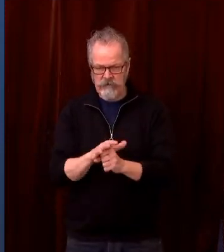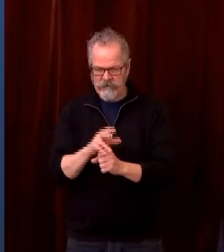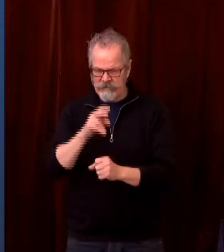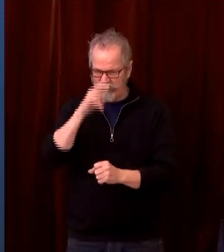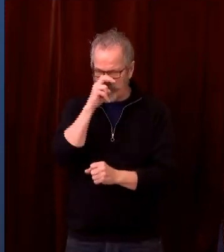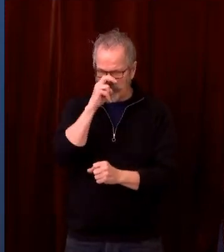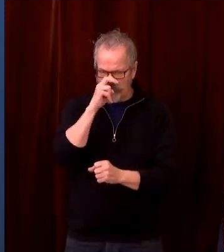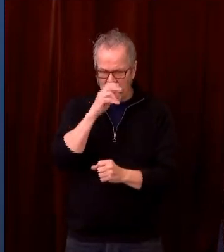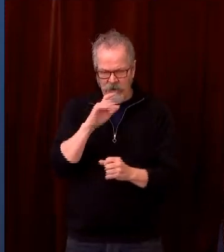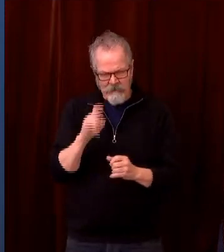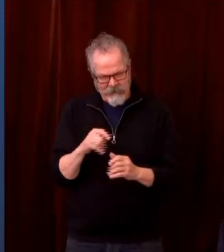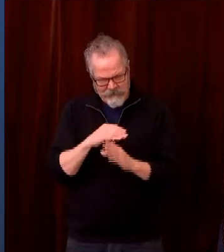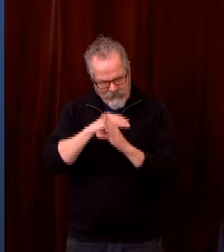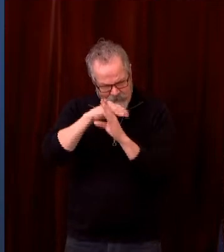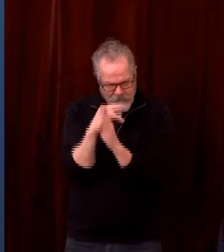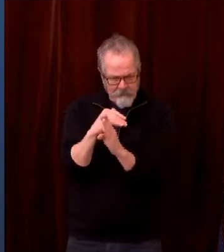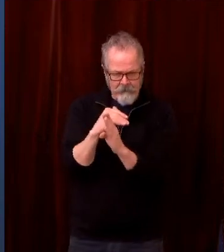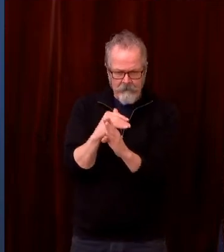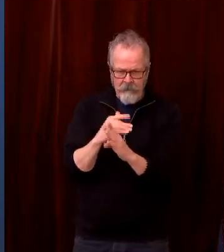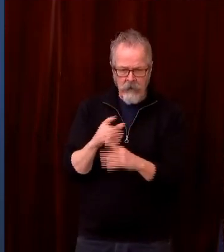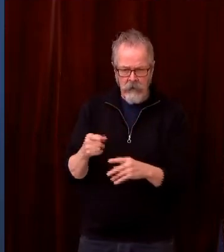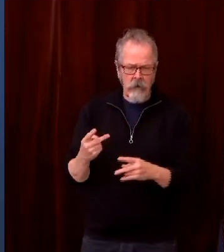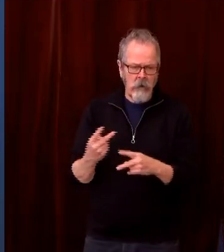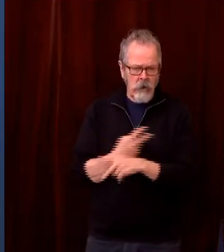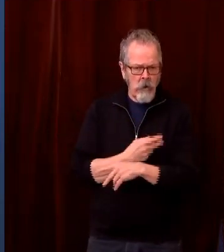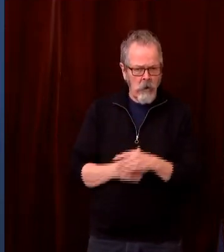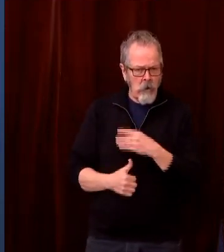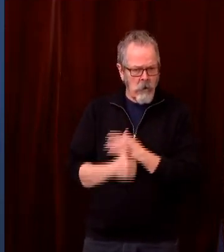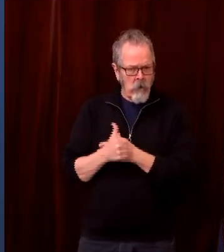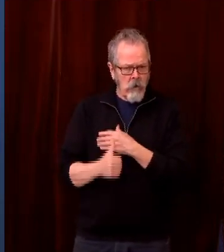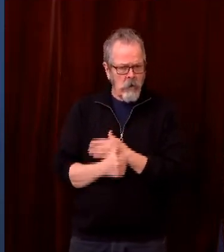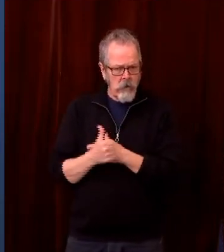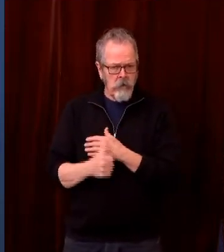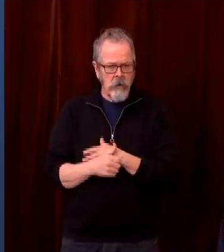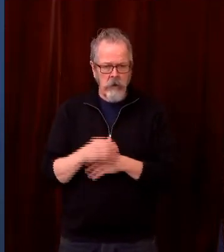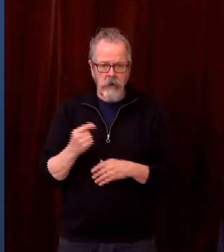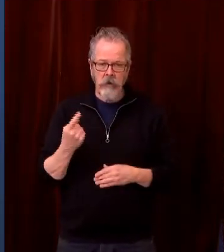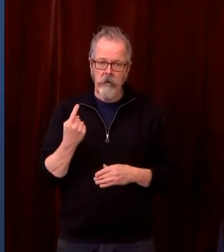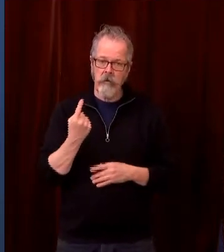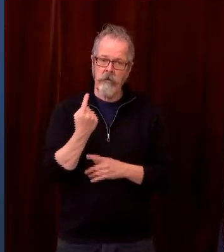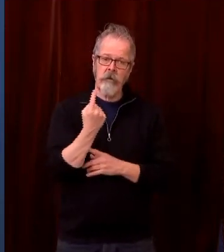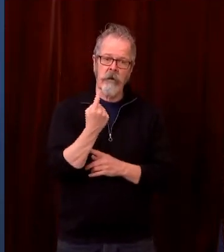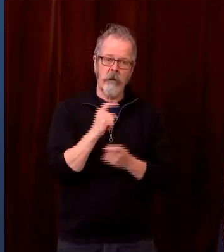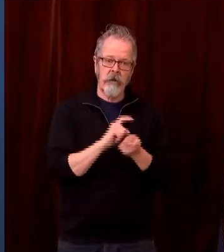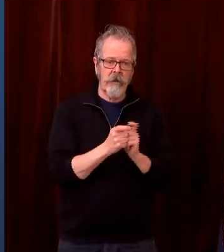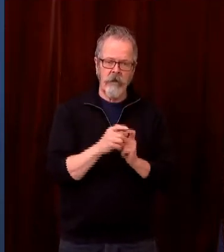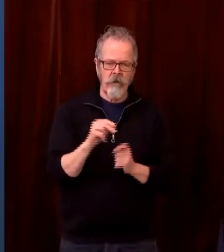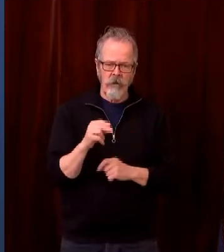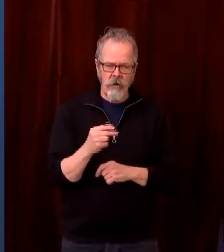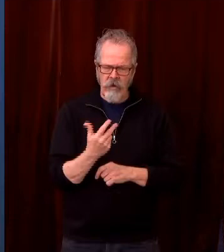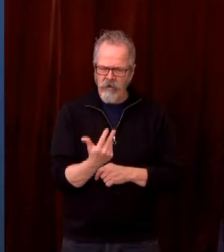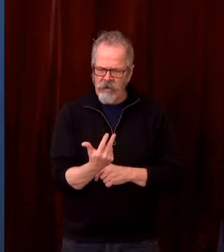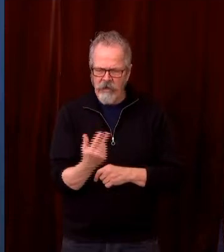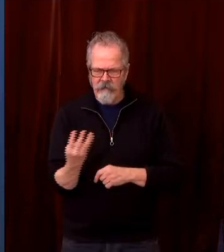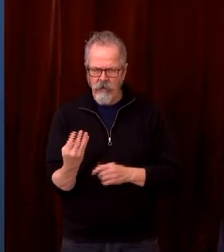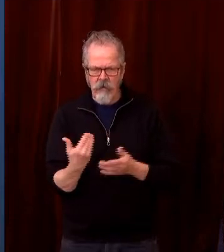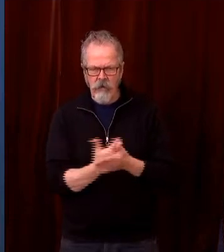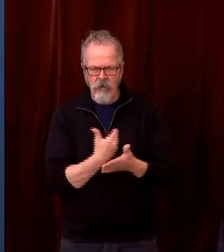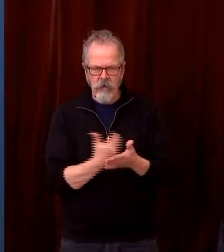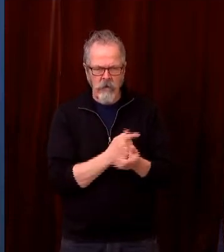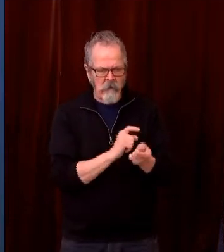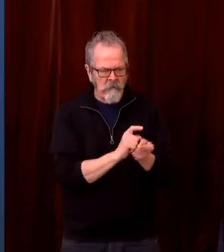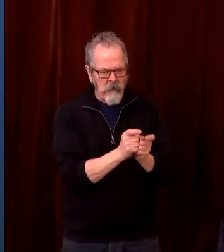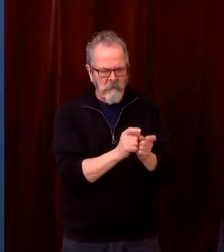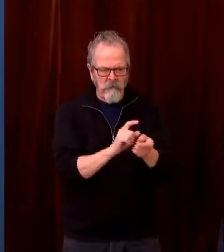to transmit this disease. And there's not one, there's 3 or 4 that we've already identified. And they will get